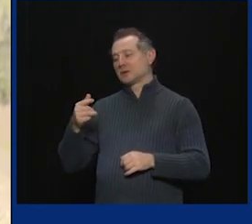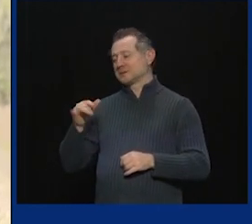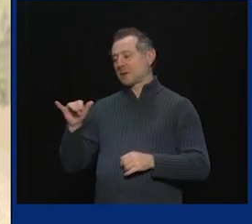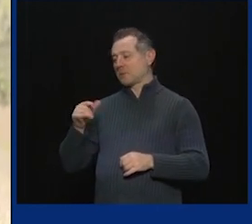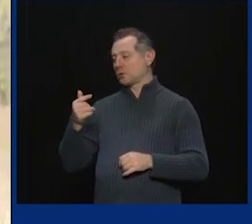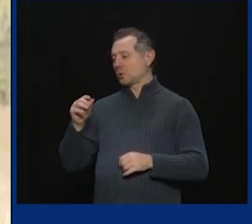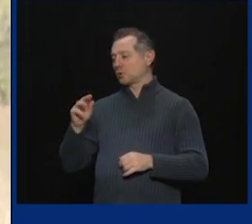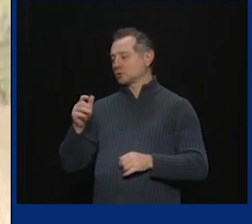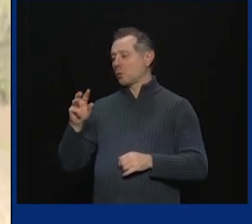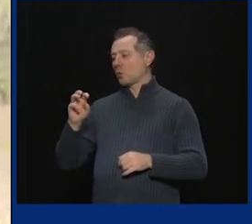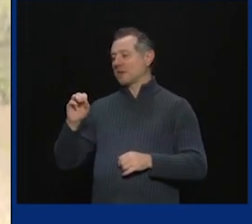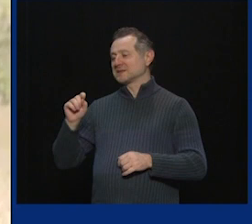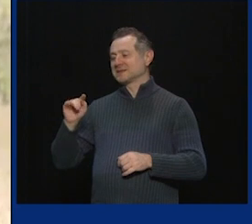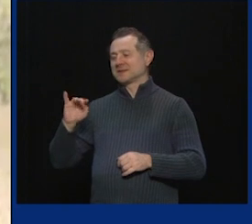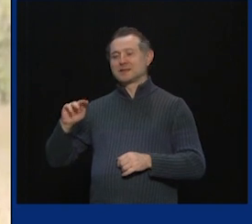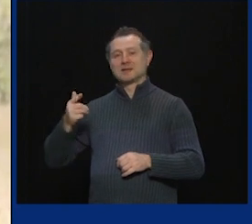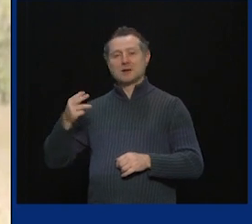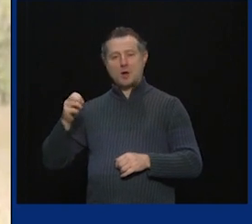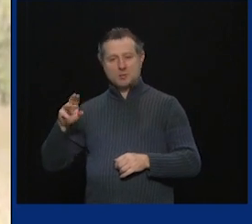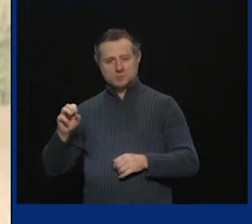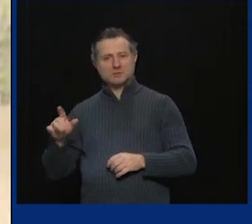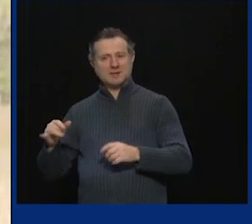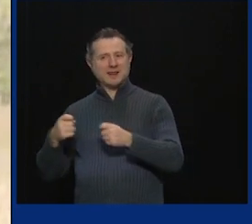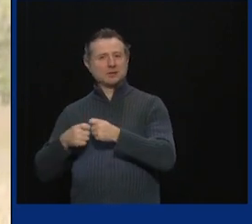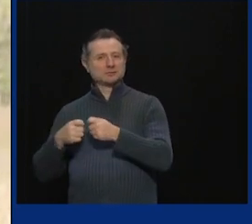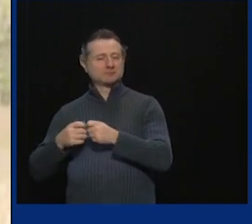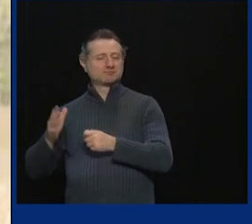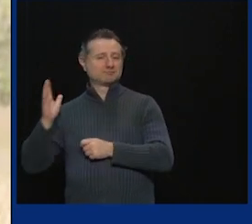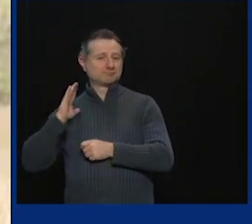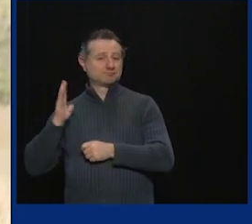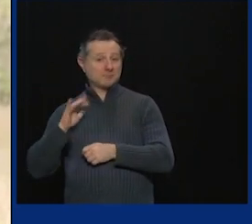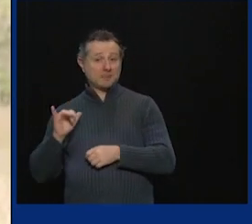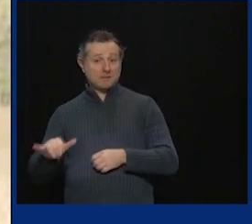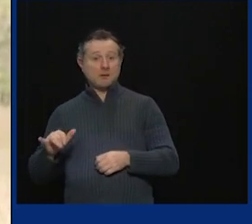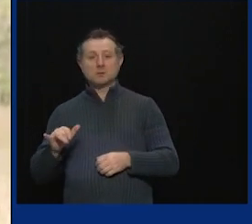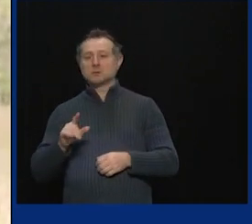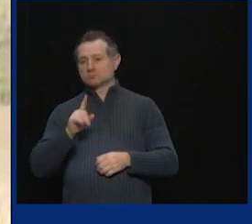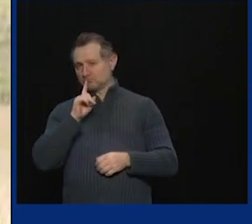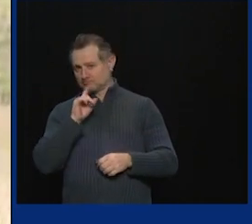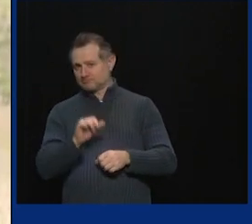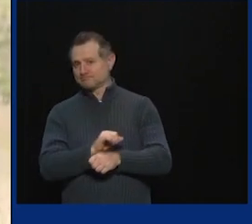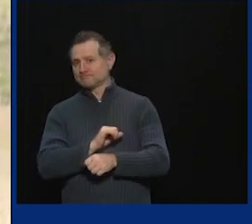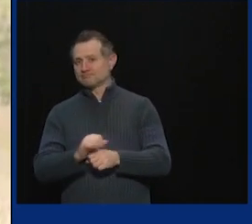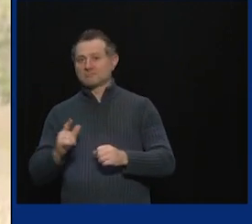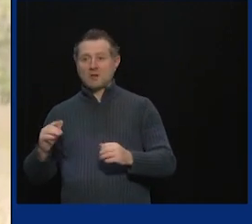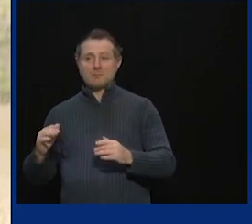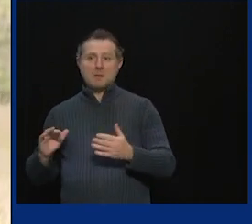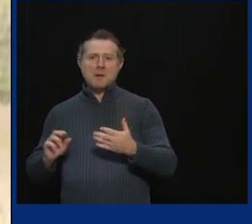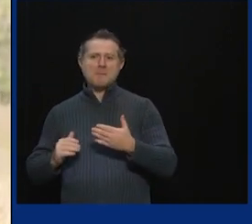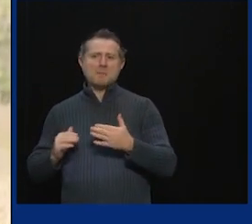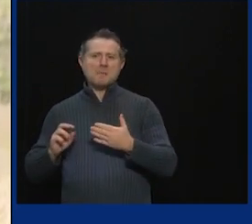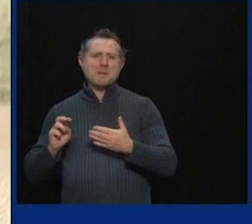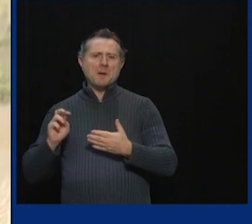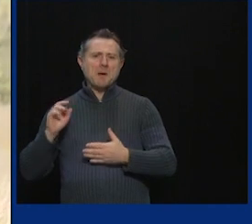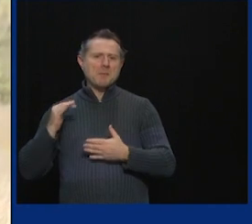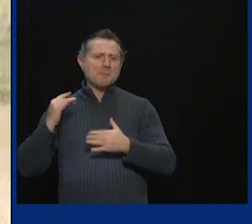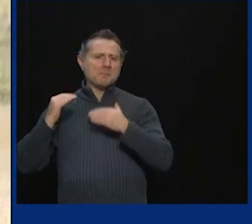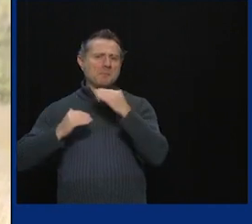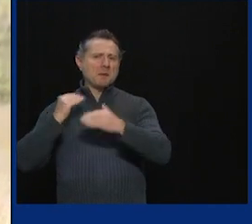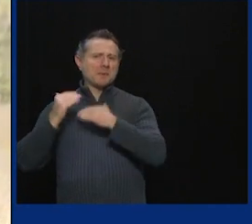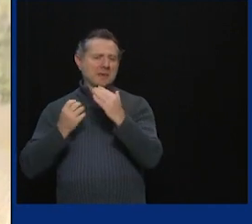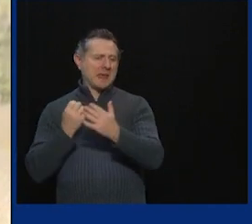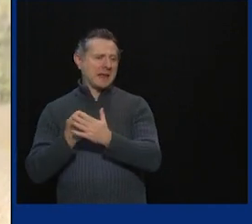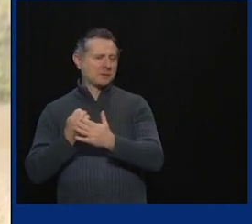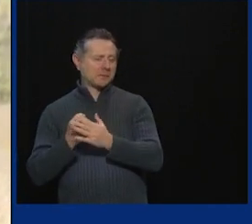ago. And as many of you know, that was a great accelerator for this local economy. And Plug Power